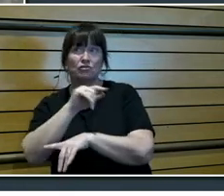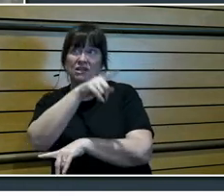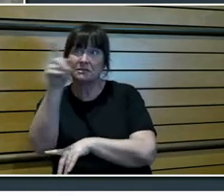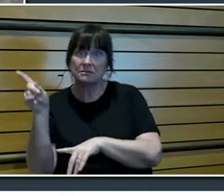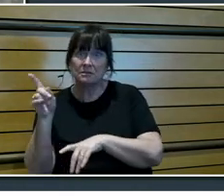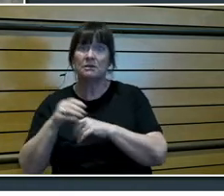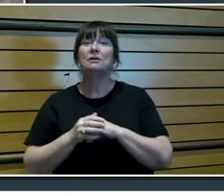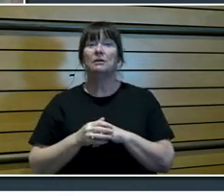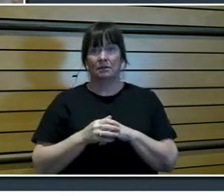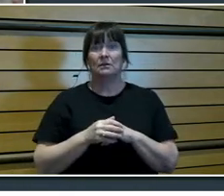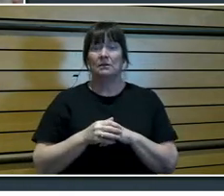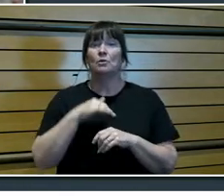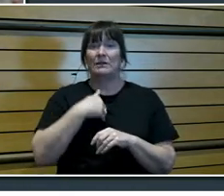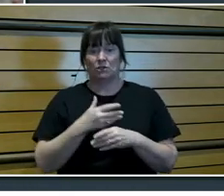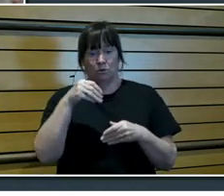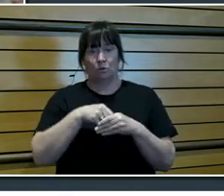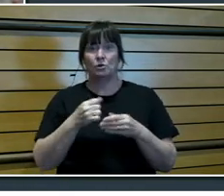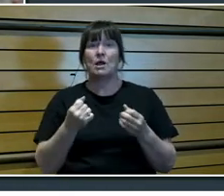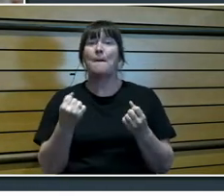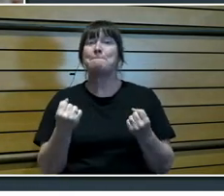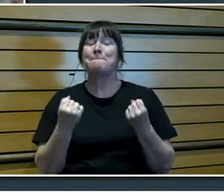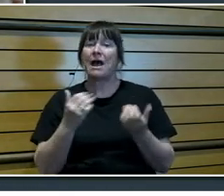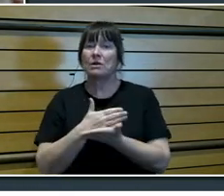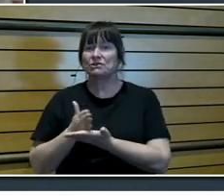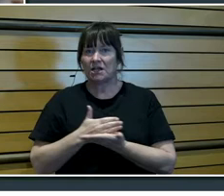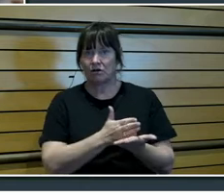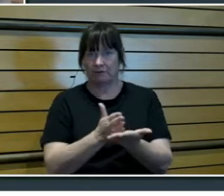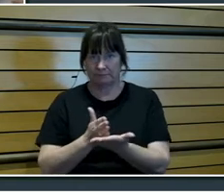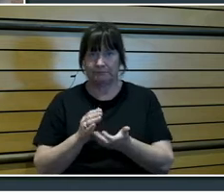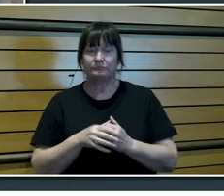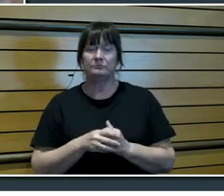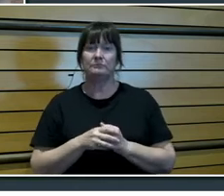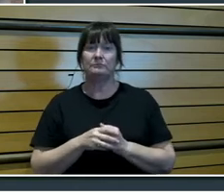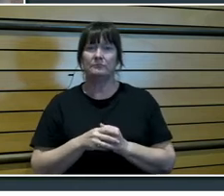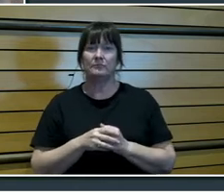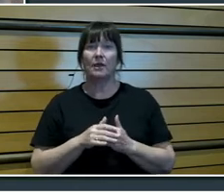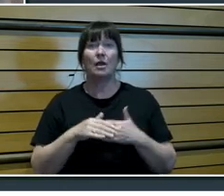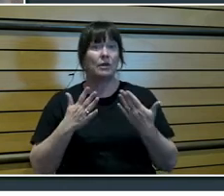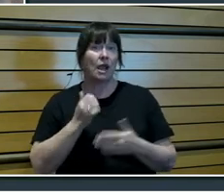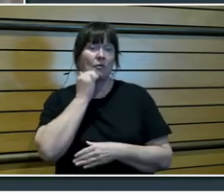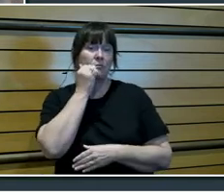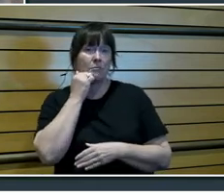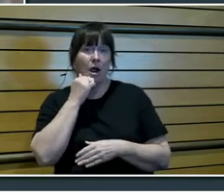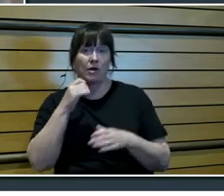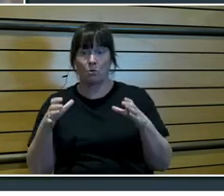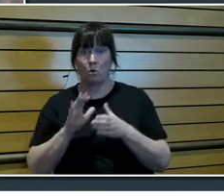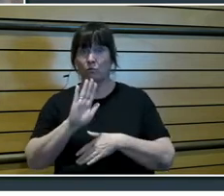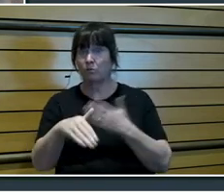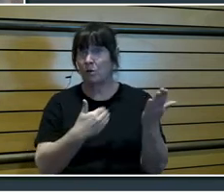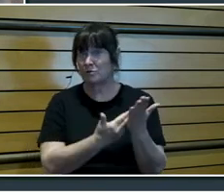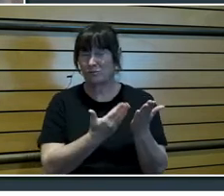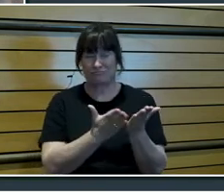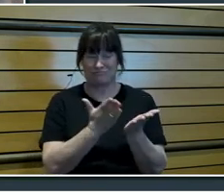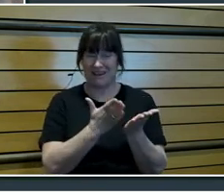sharing arrangements would be entrenched. Viewed within this context, the current Māori ward proposal is actually a